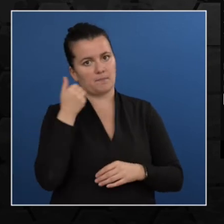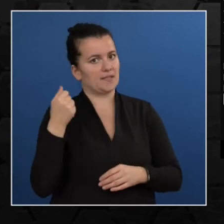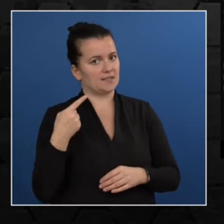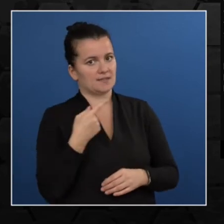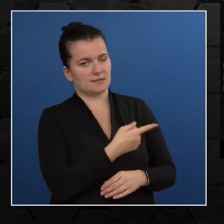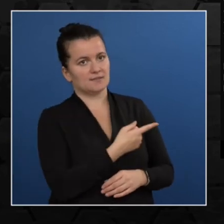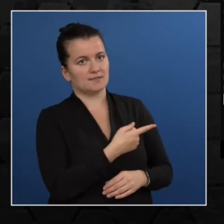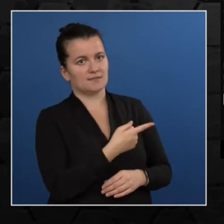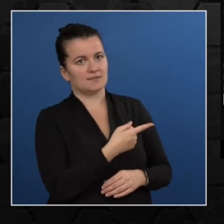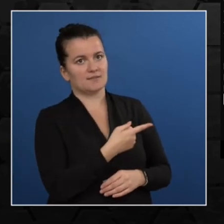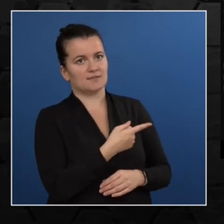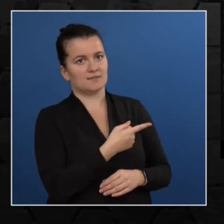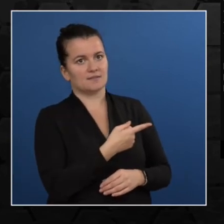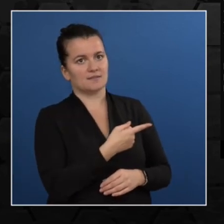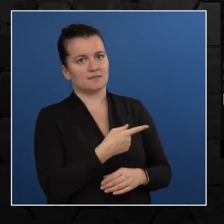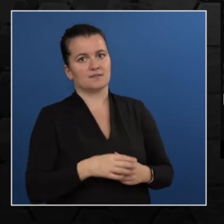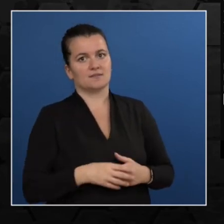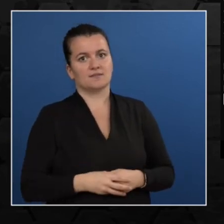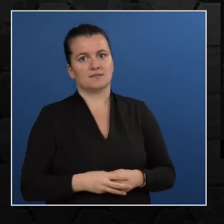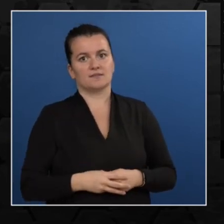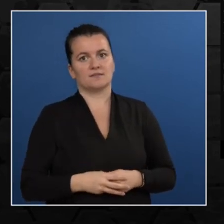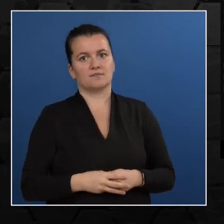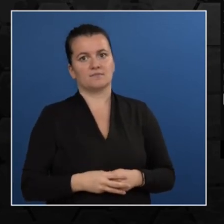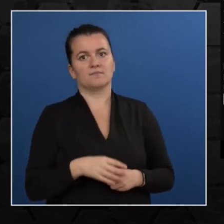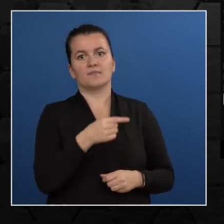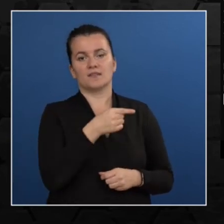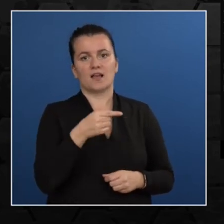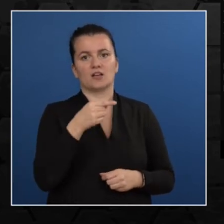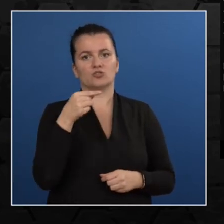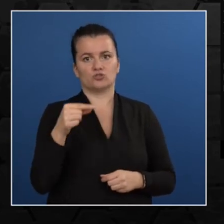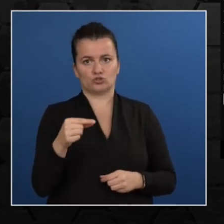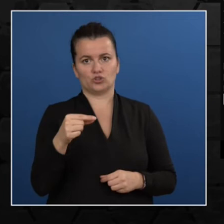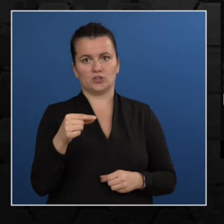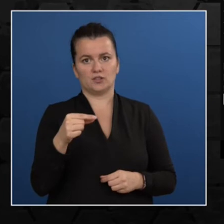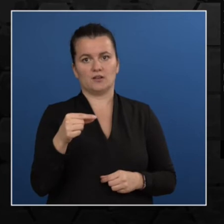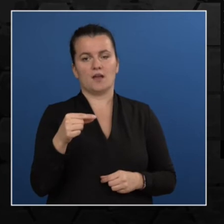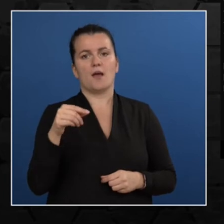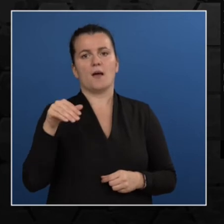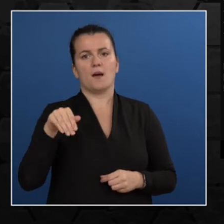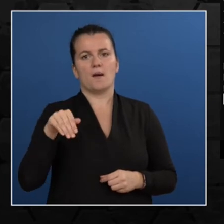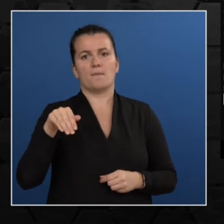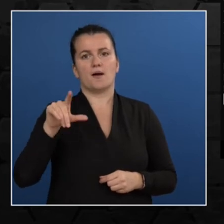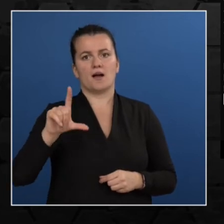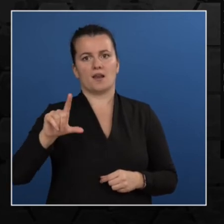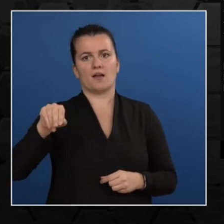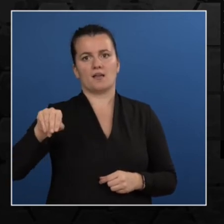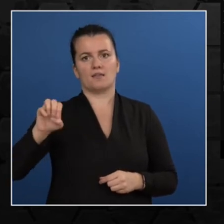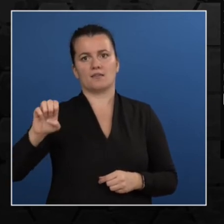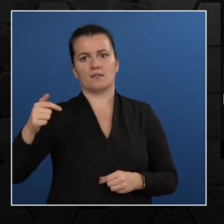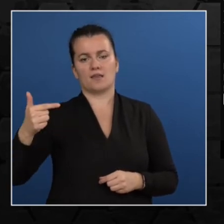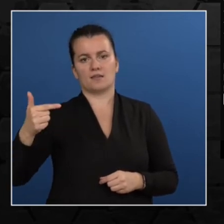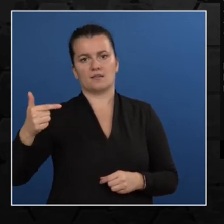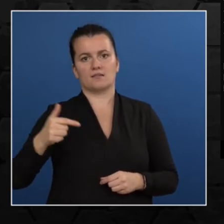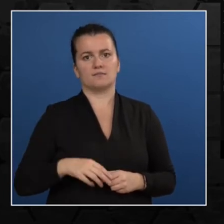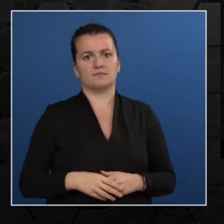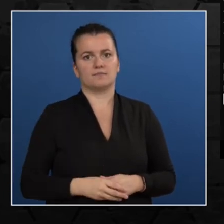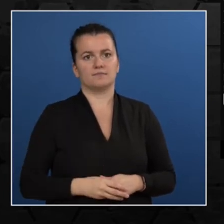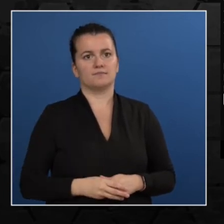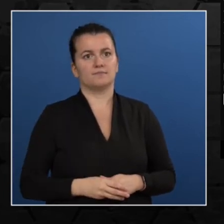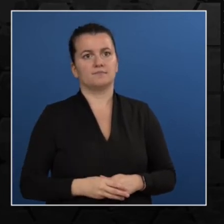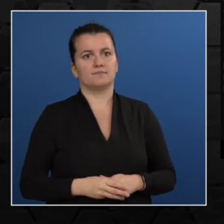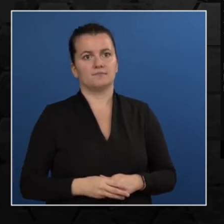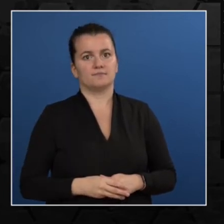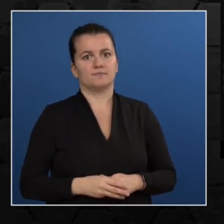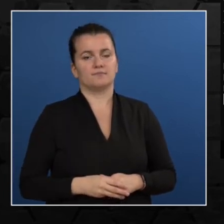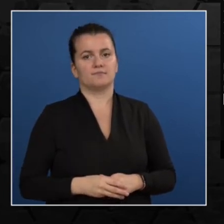the code that you're gonna use to install machine learning model on your command line interface. It's installing